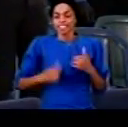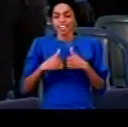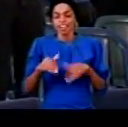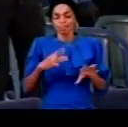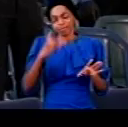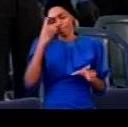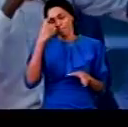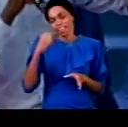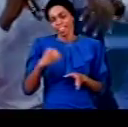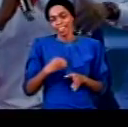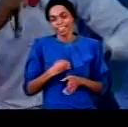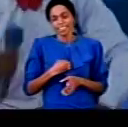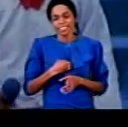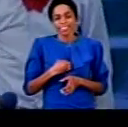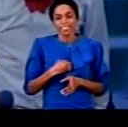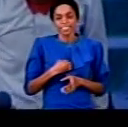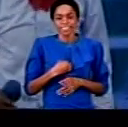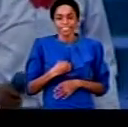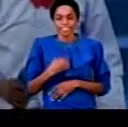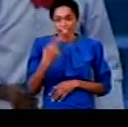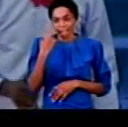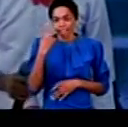it's a good God, oh yes.